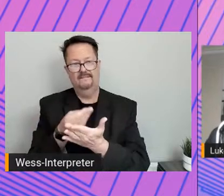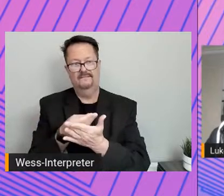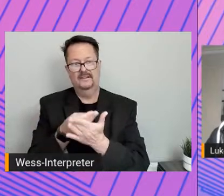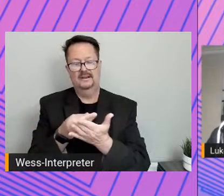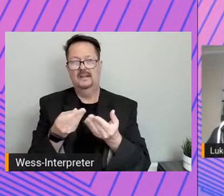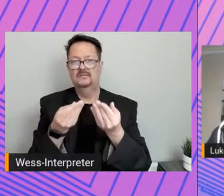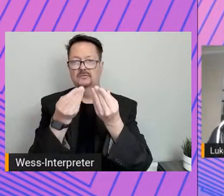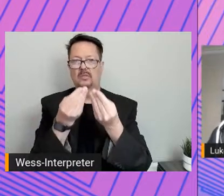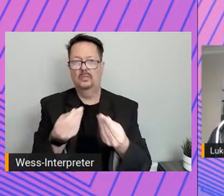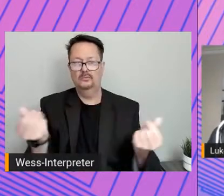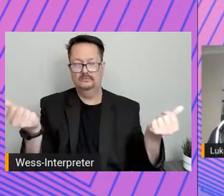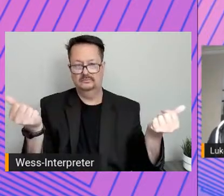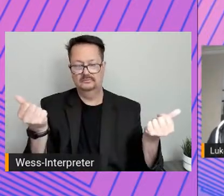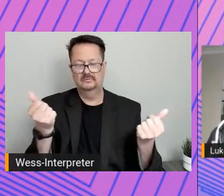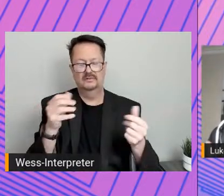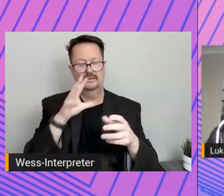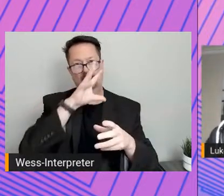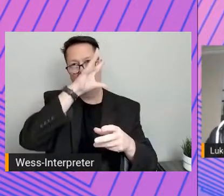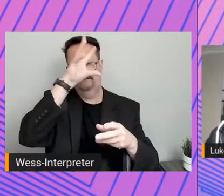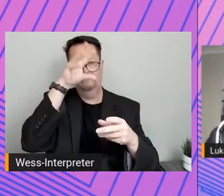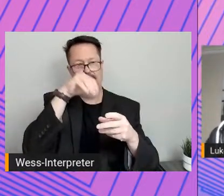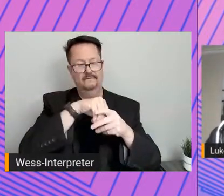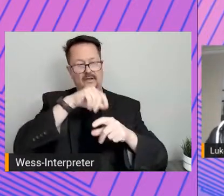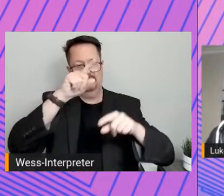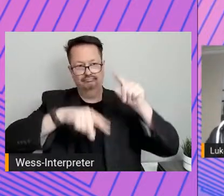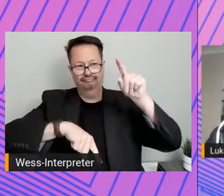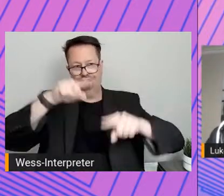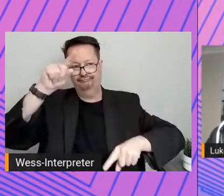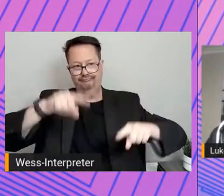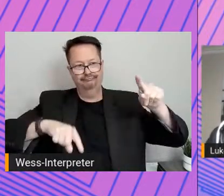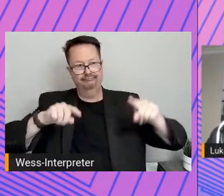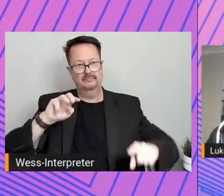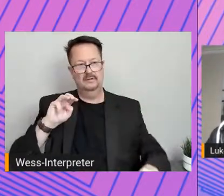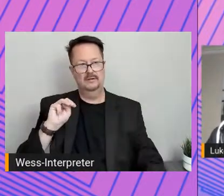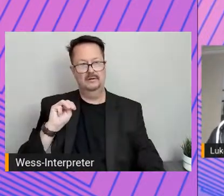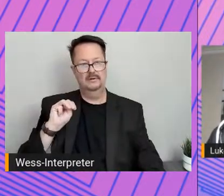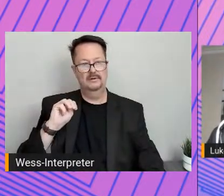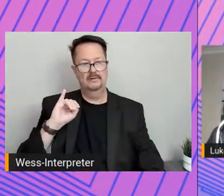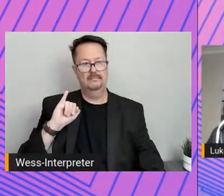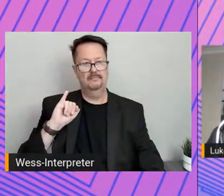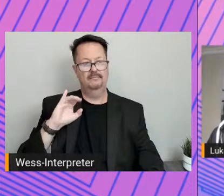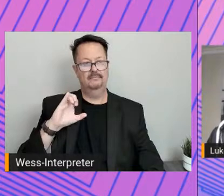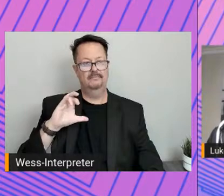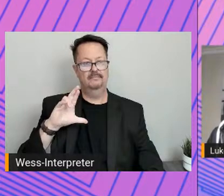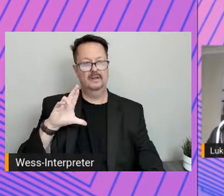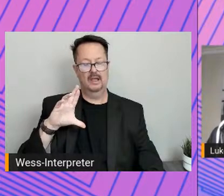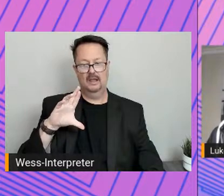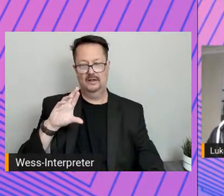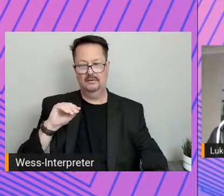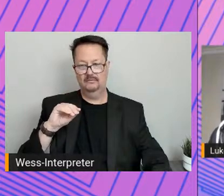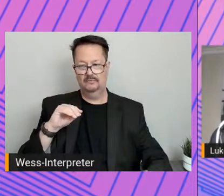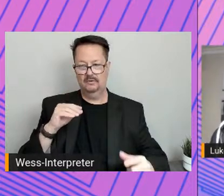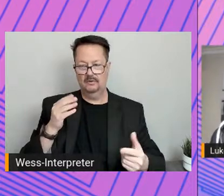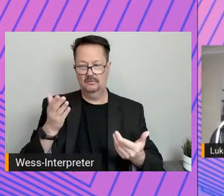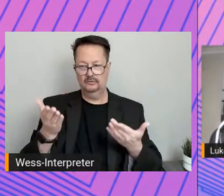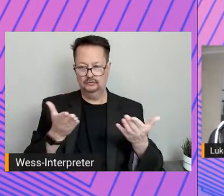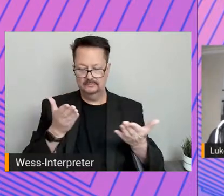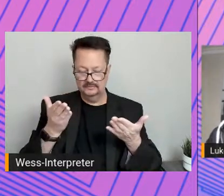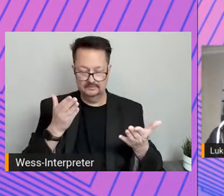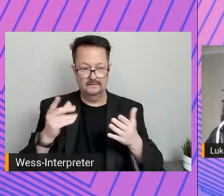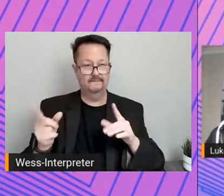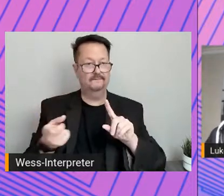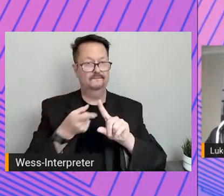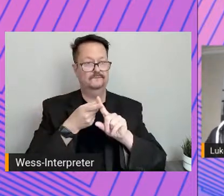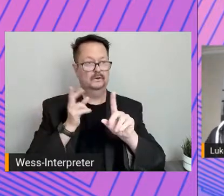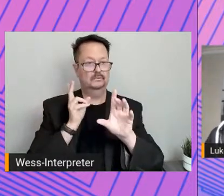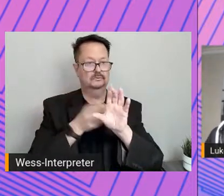that consisted of multiple microservices. And so, for starters, we worked with ECS. And the main